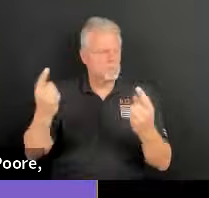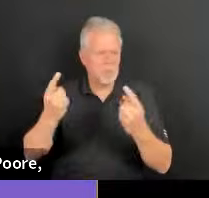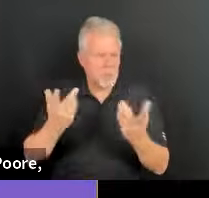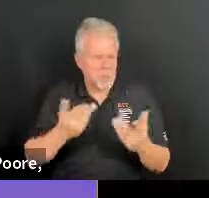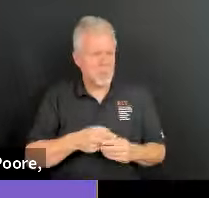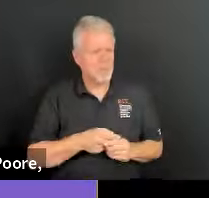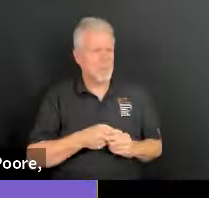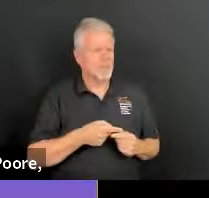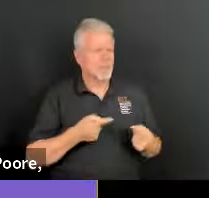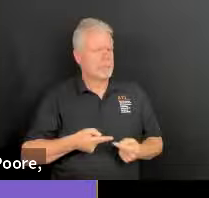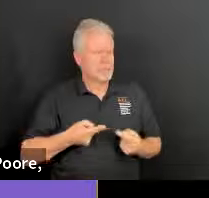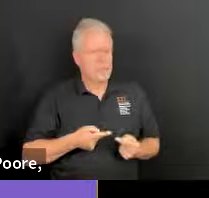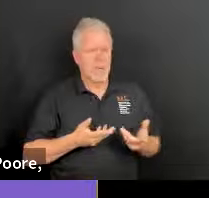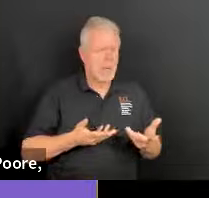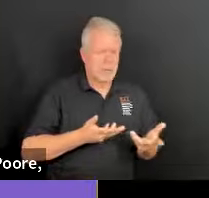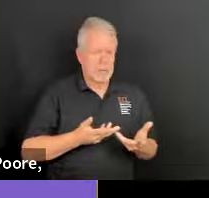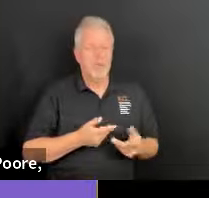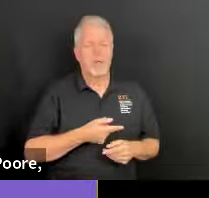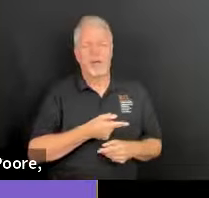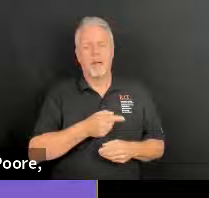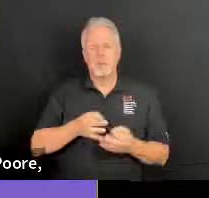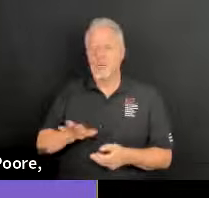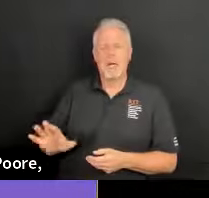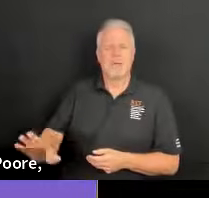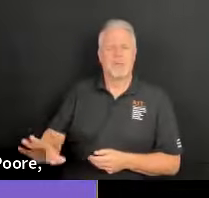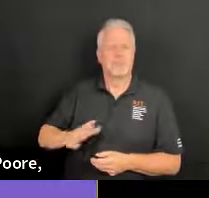their child is having a struggle with drugs or alcohol,